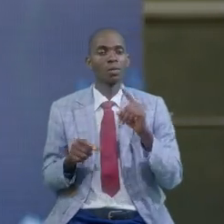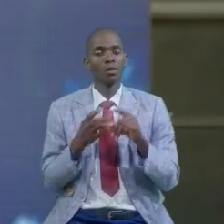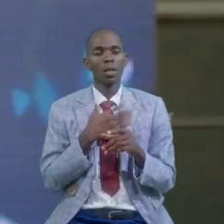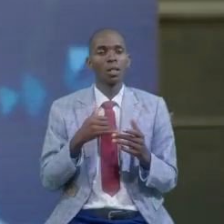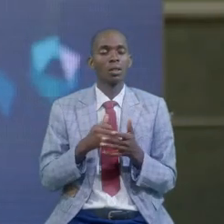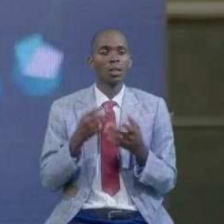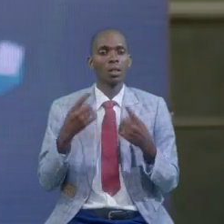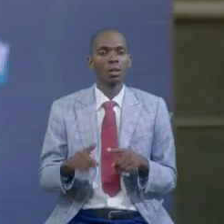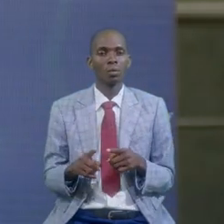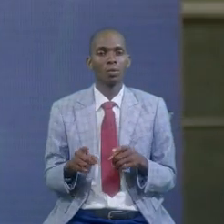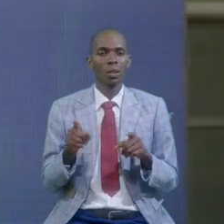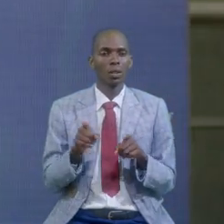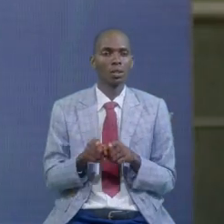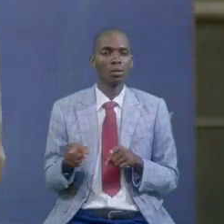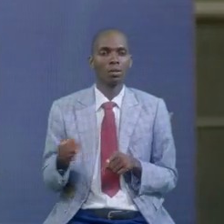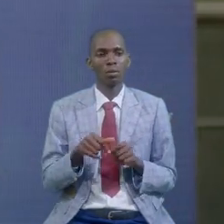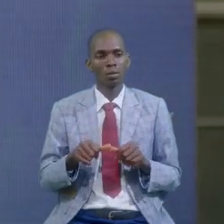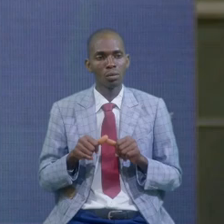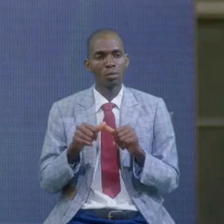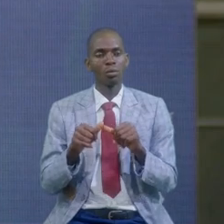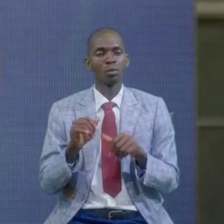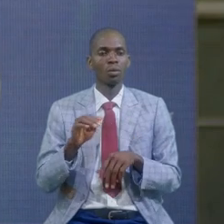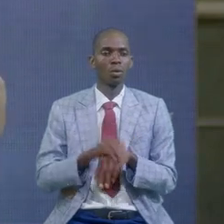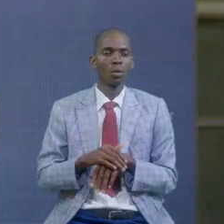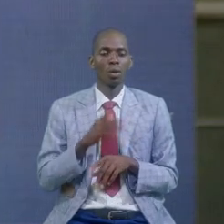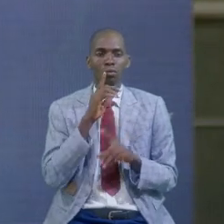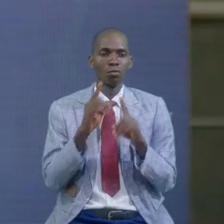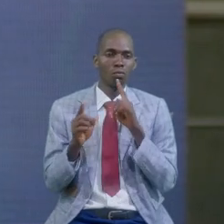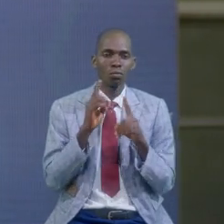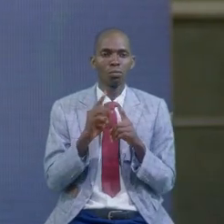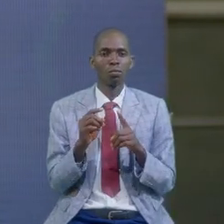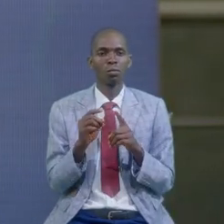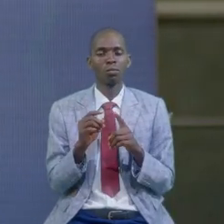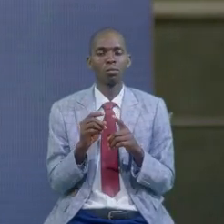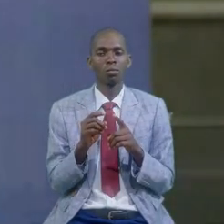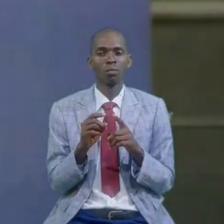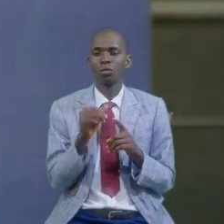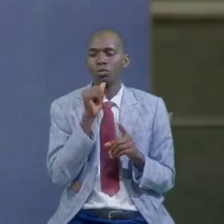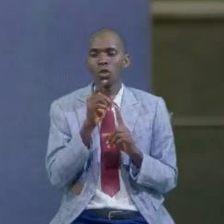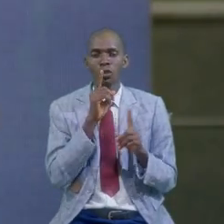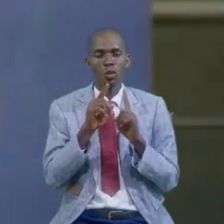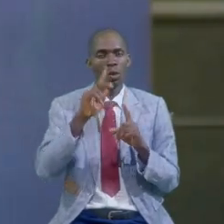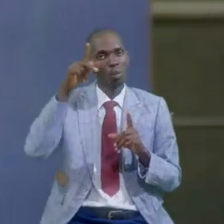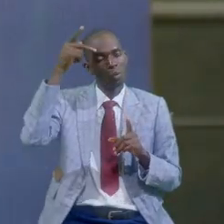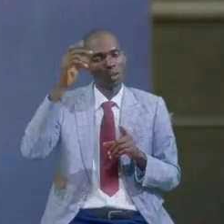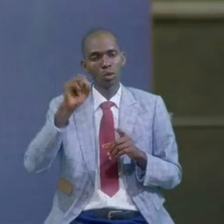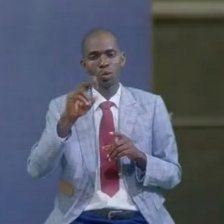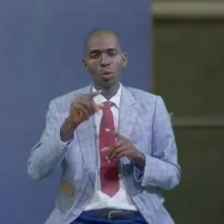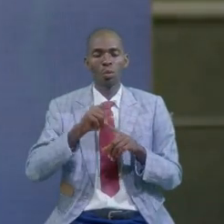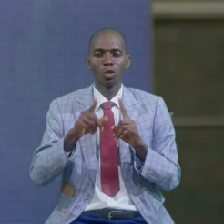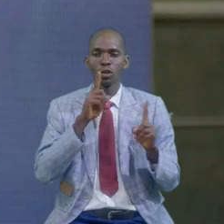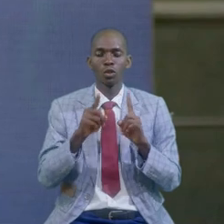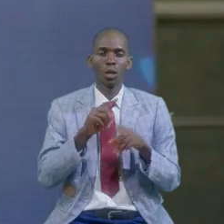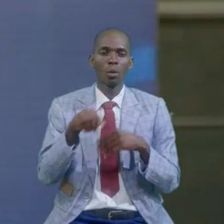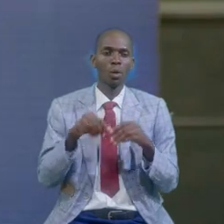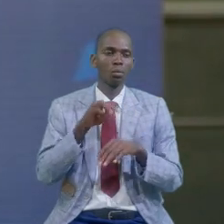as they still went on and talked. They didn't talk politics, they talked ministry. And talked,